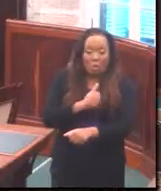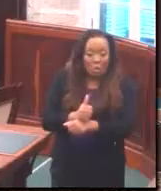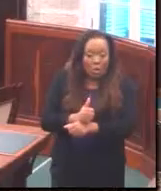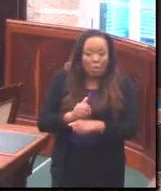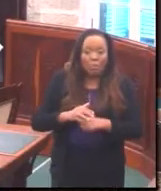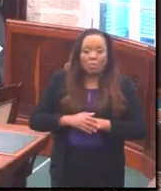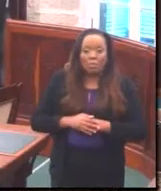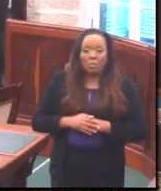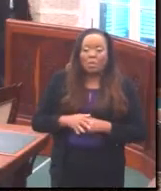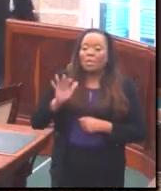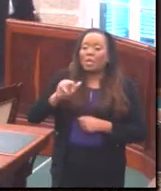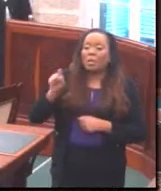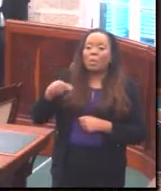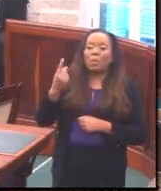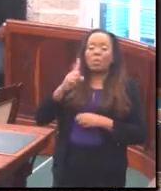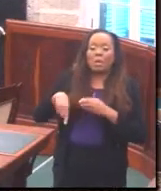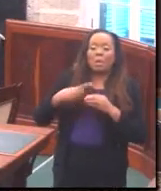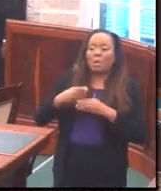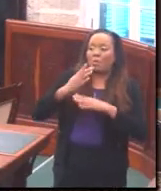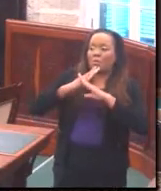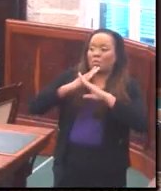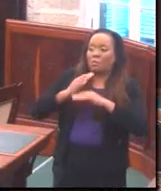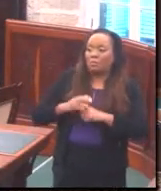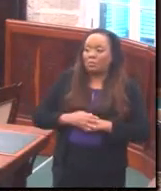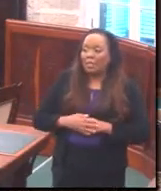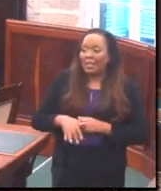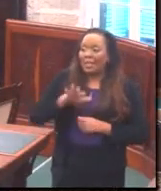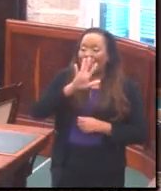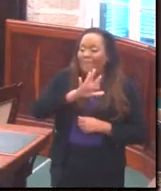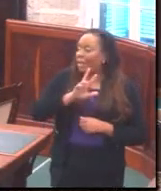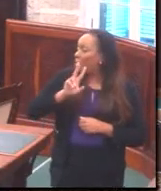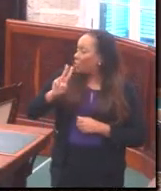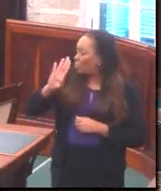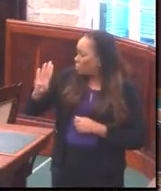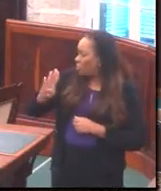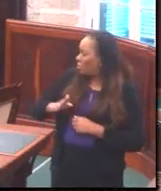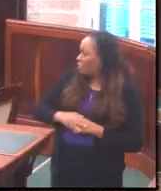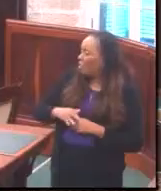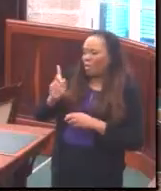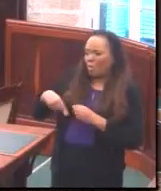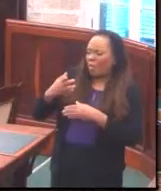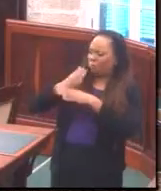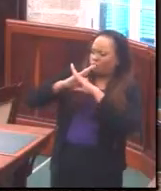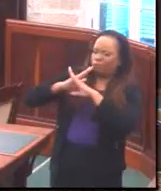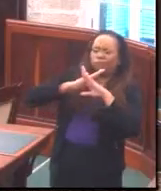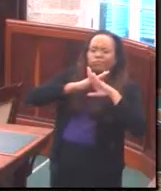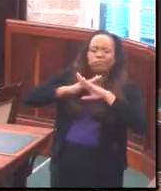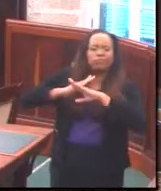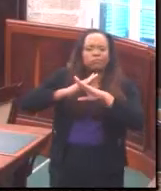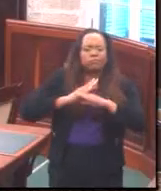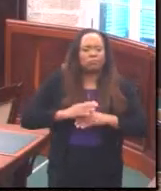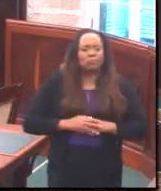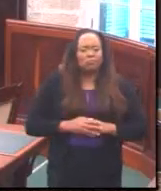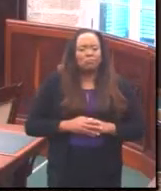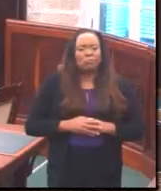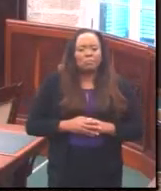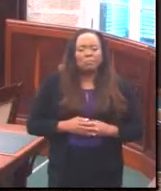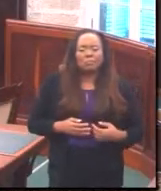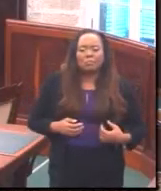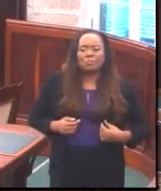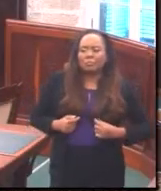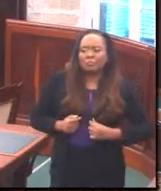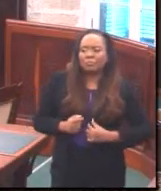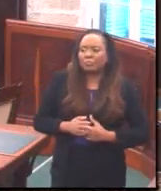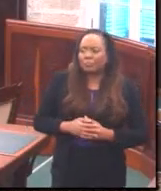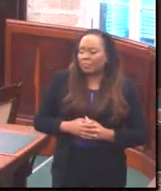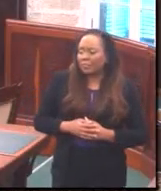of prohibition. 52B is about prohibition. It is prohibitive. It is saying to the functionaries what they